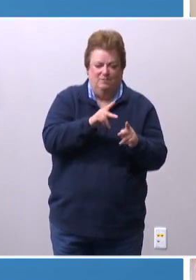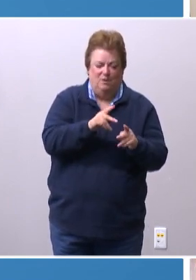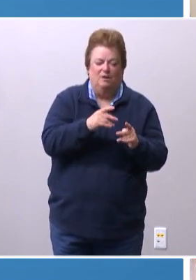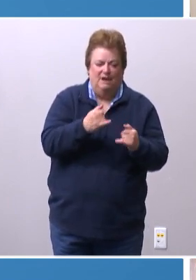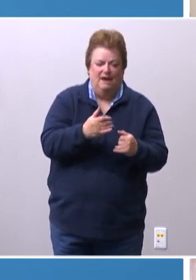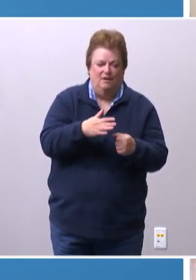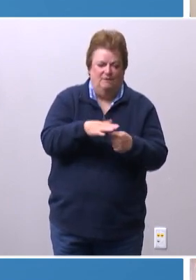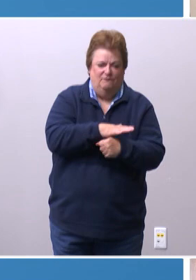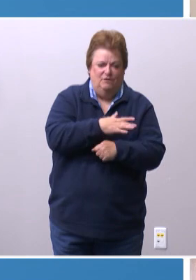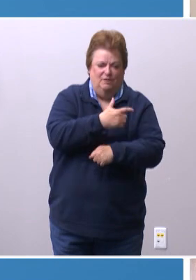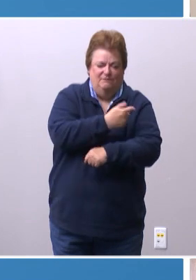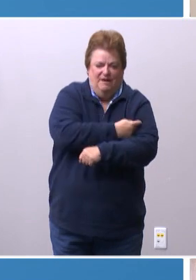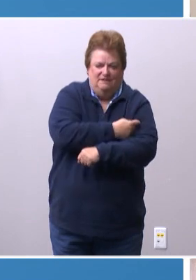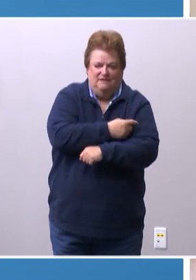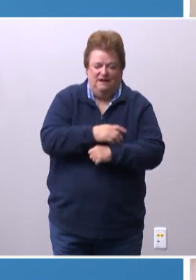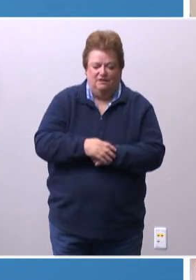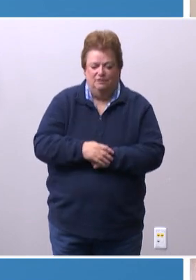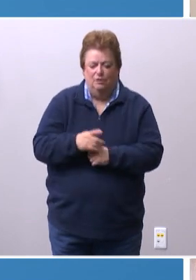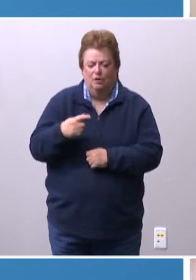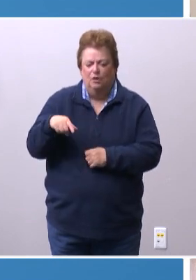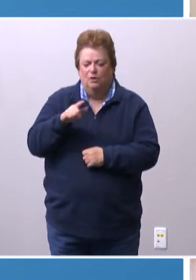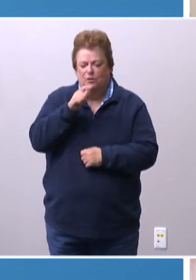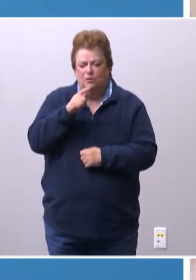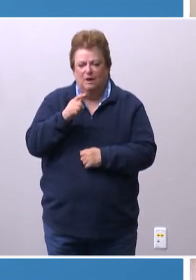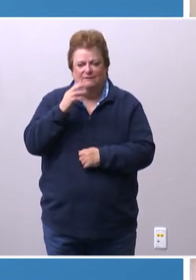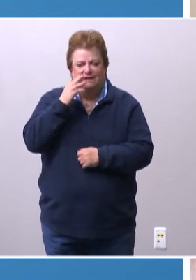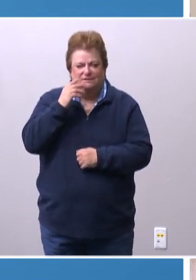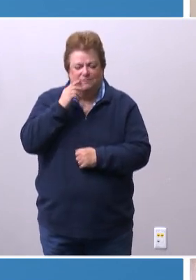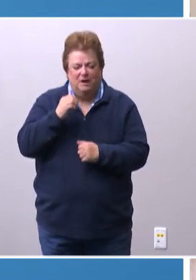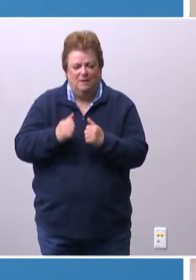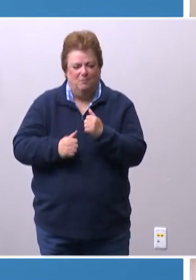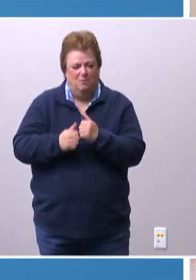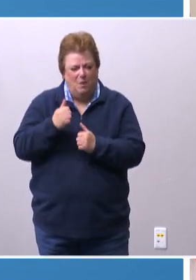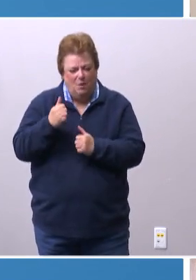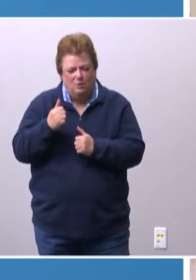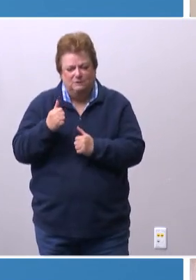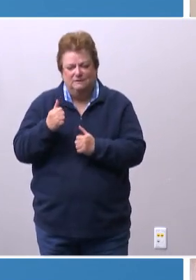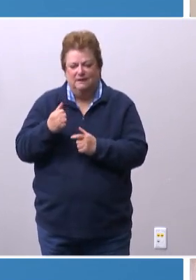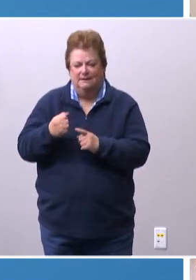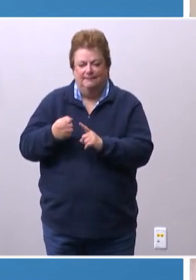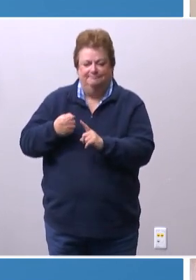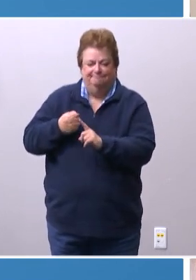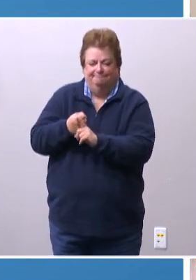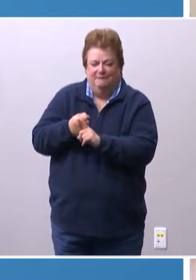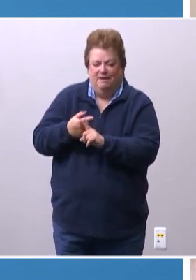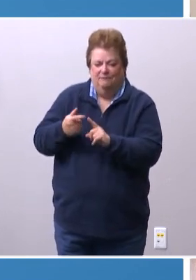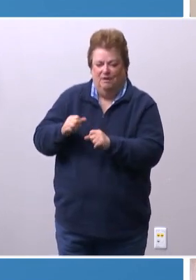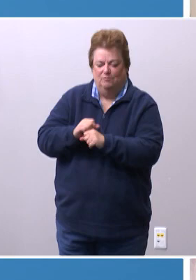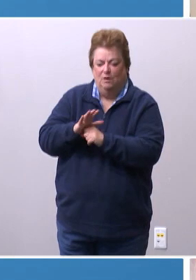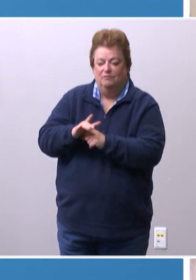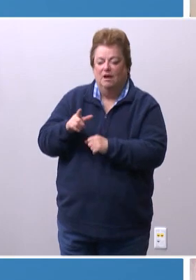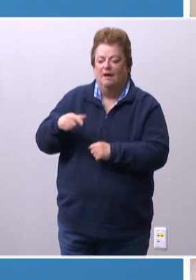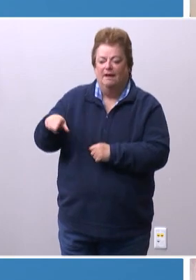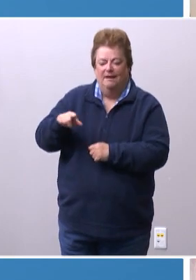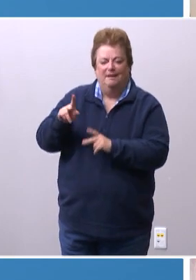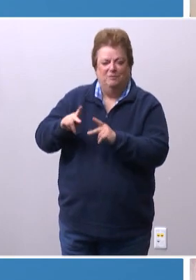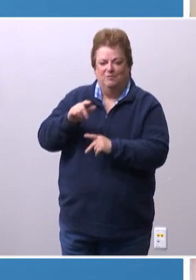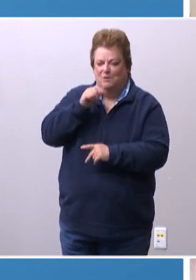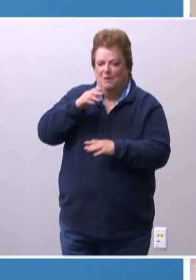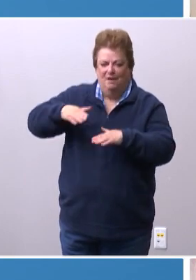vaccinated. Those who are experiencing some of the most severe outcomes from COVID-19 are people who are